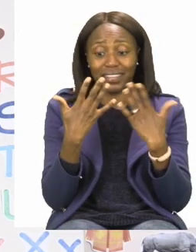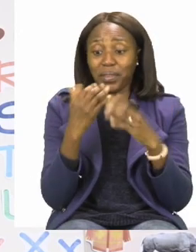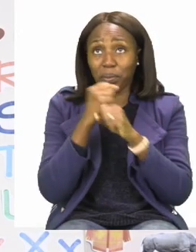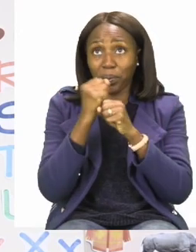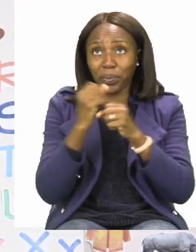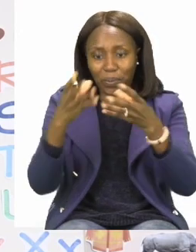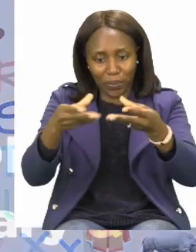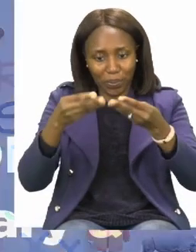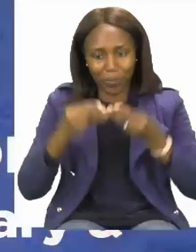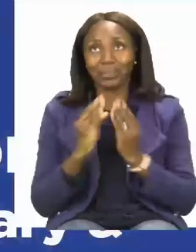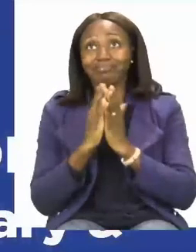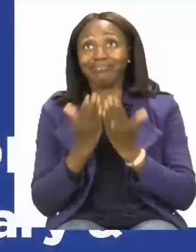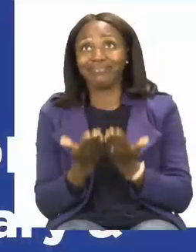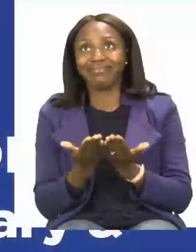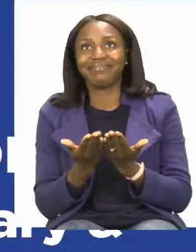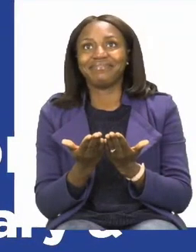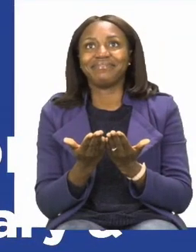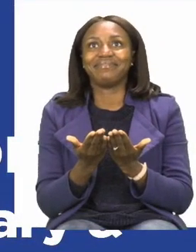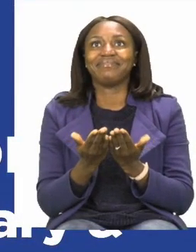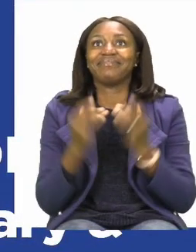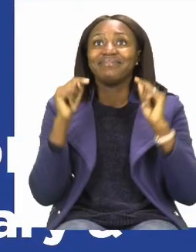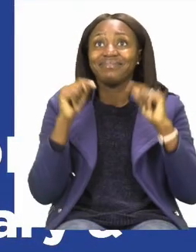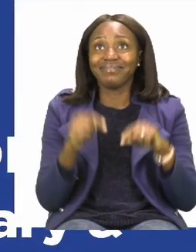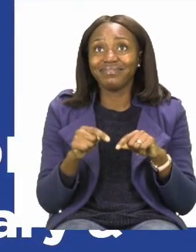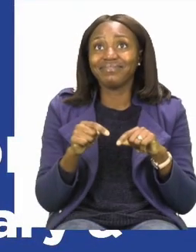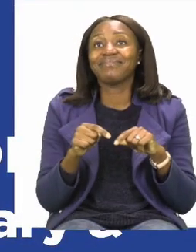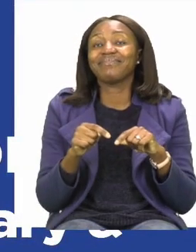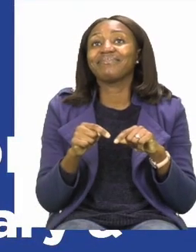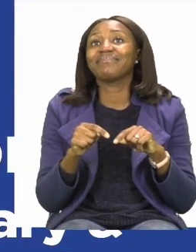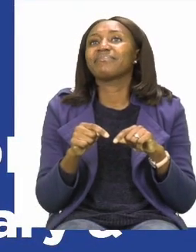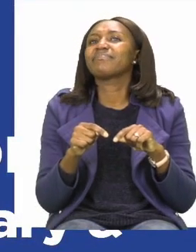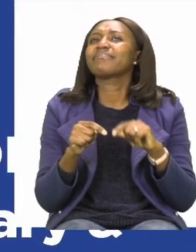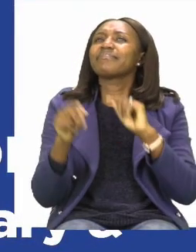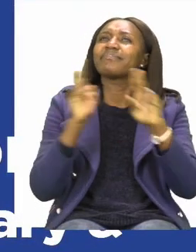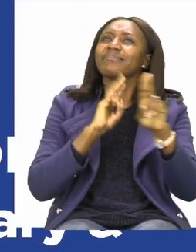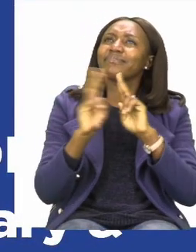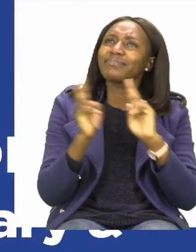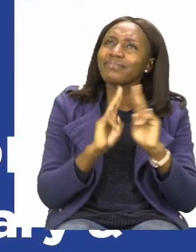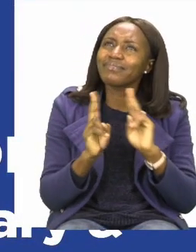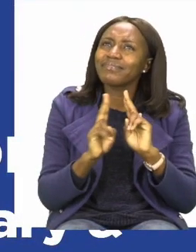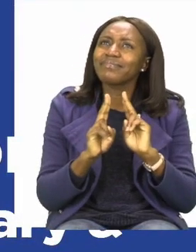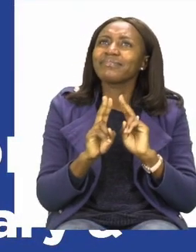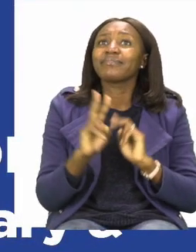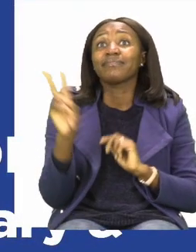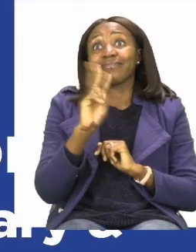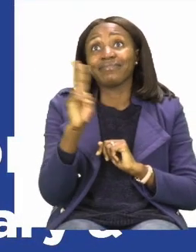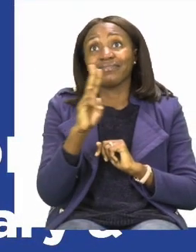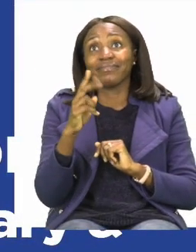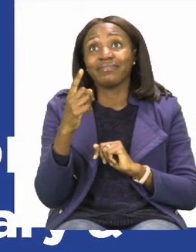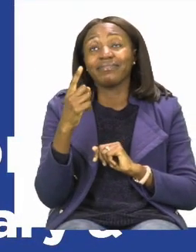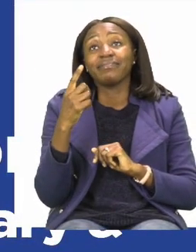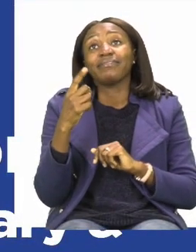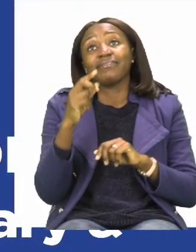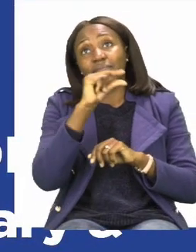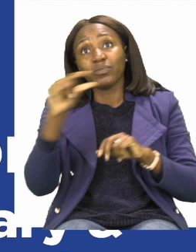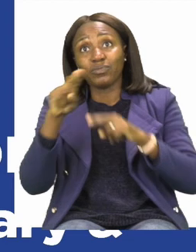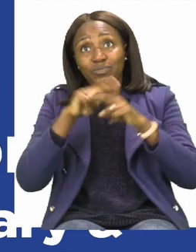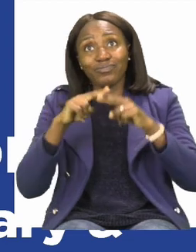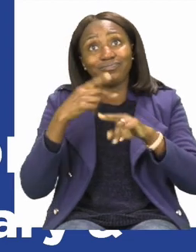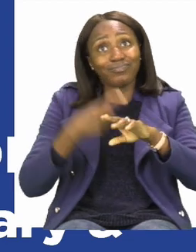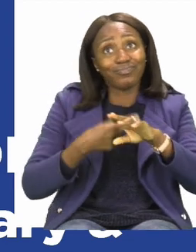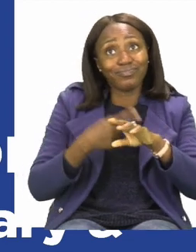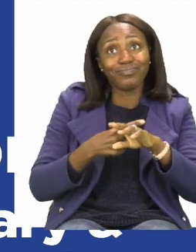touch anything else. For today's lesson, we will be doing vocabulary, sight